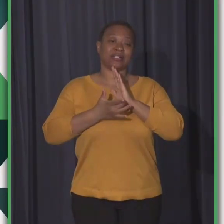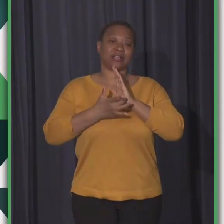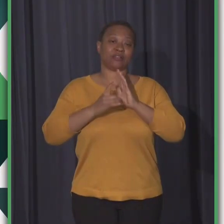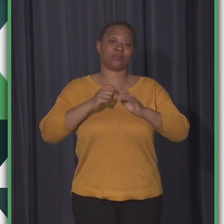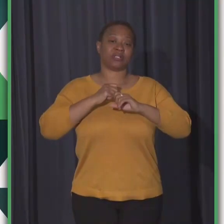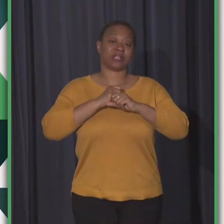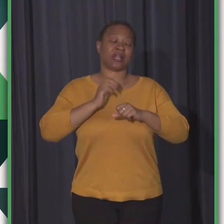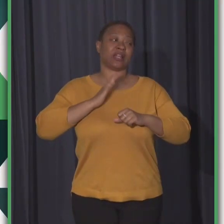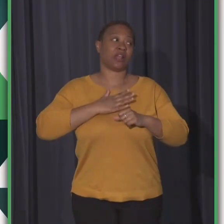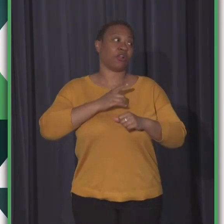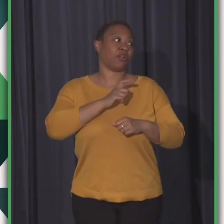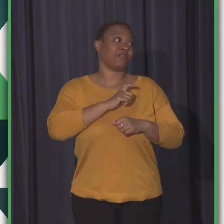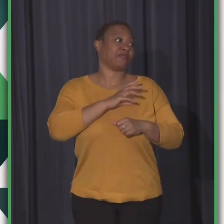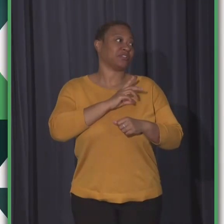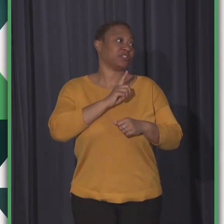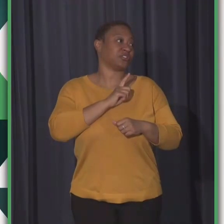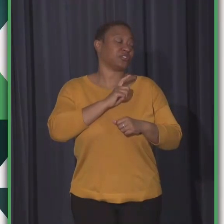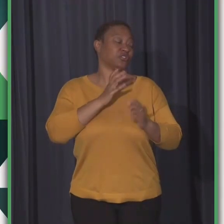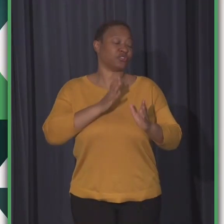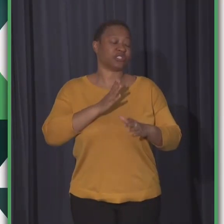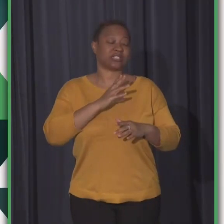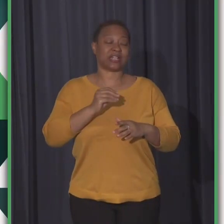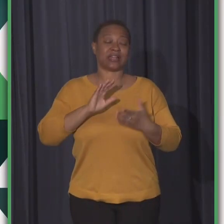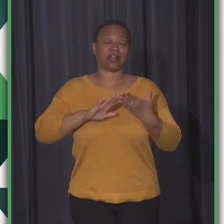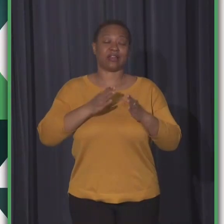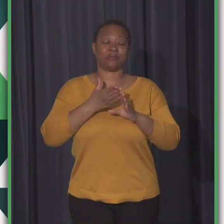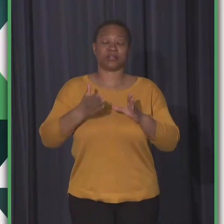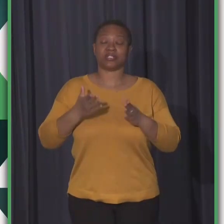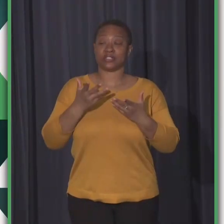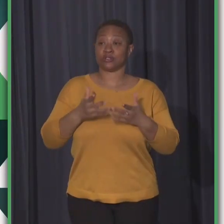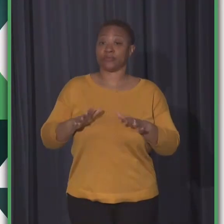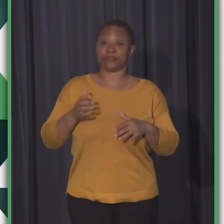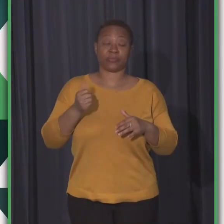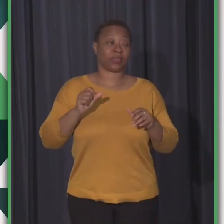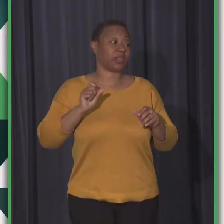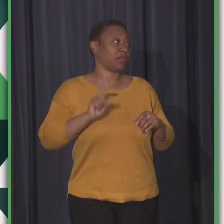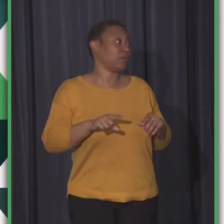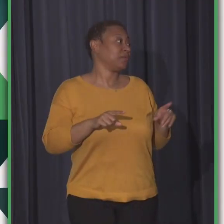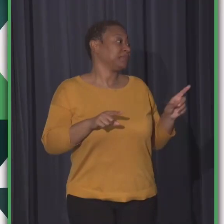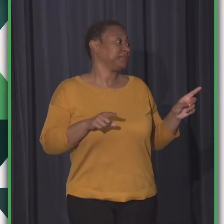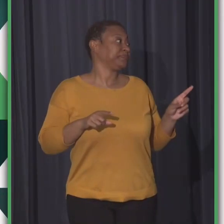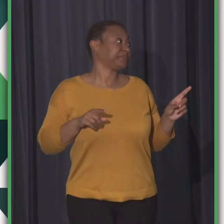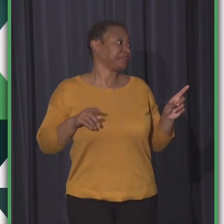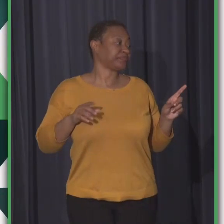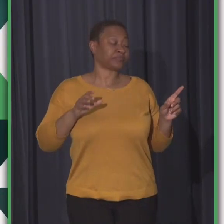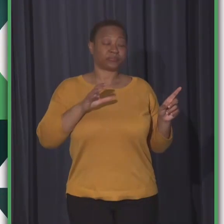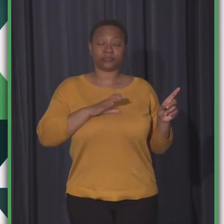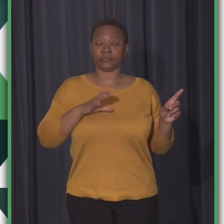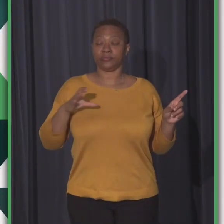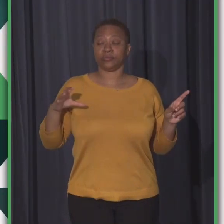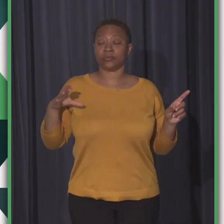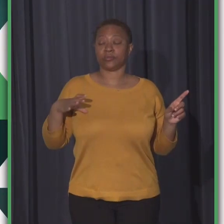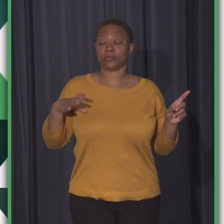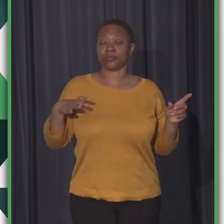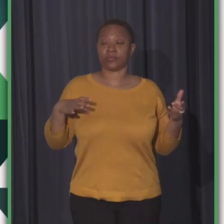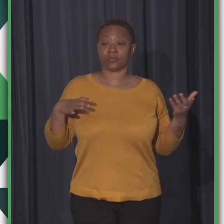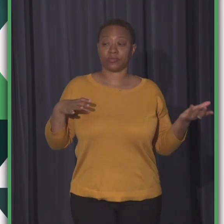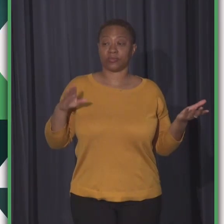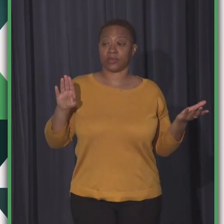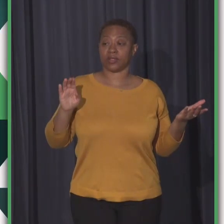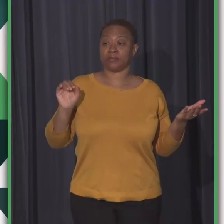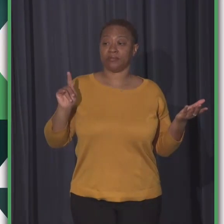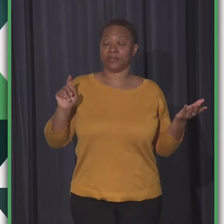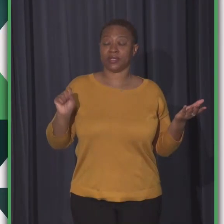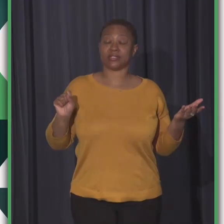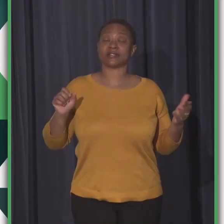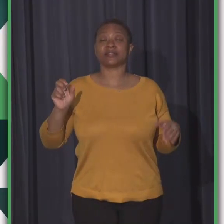and our neighborhoods. And that's all I have. Any questions? Yes, sir. Commissioner